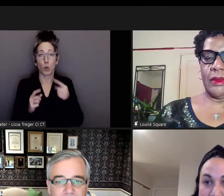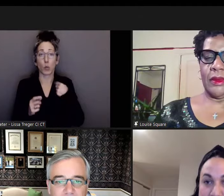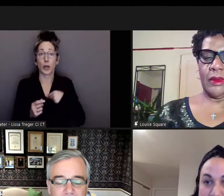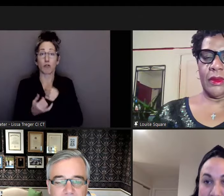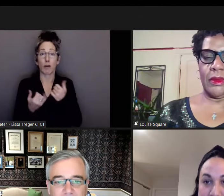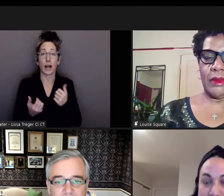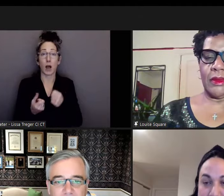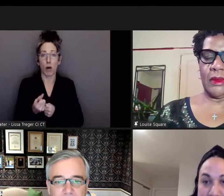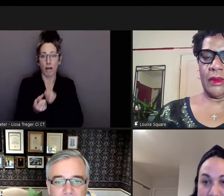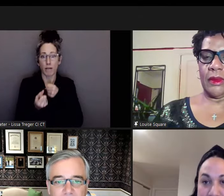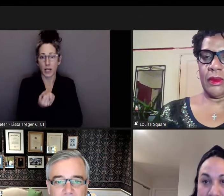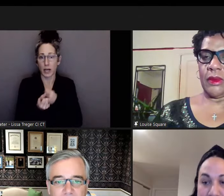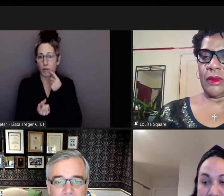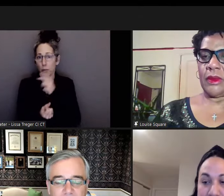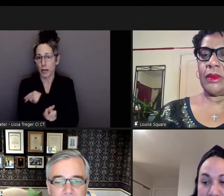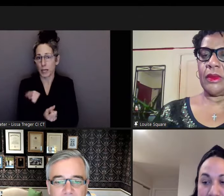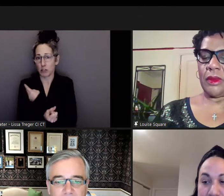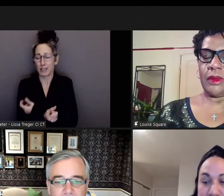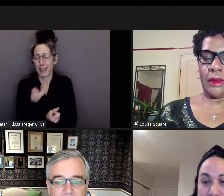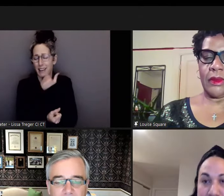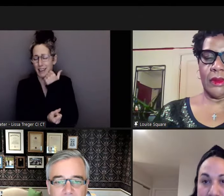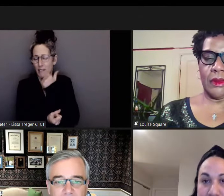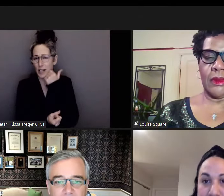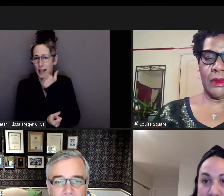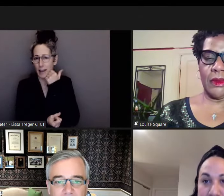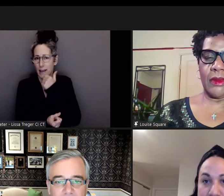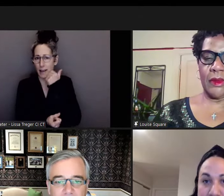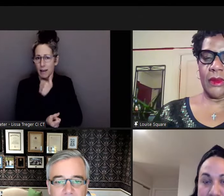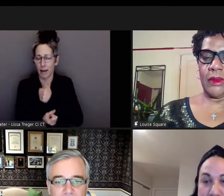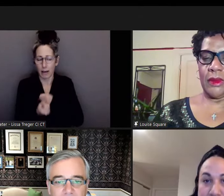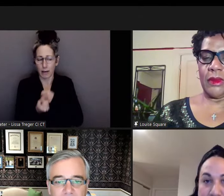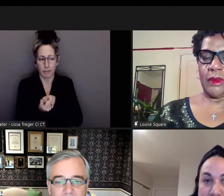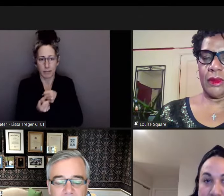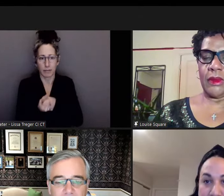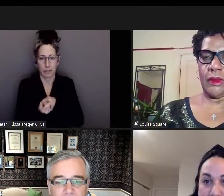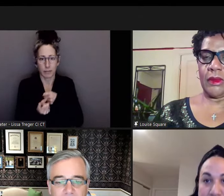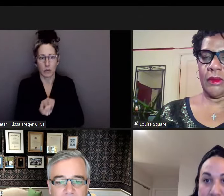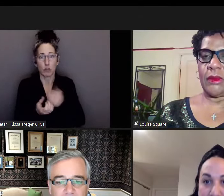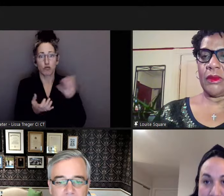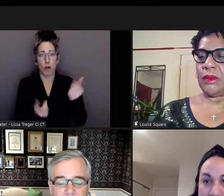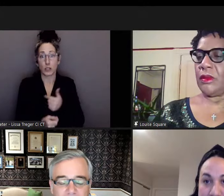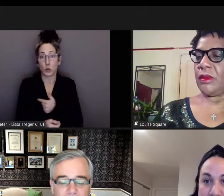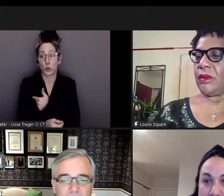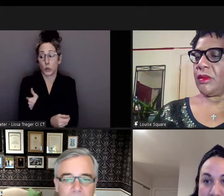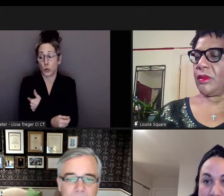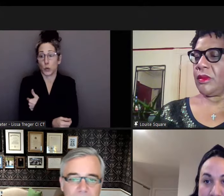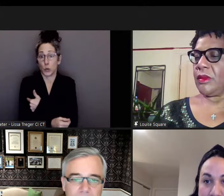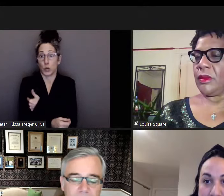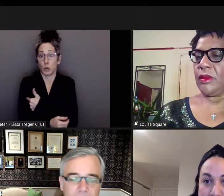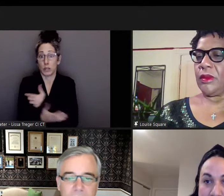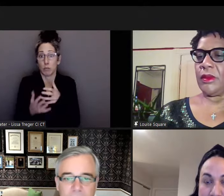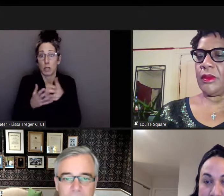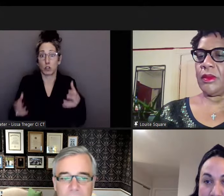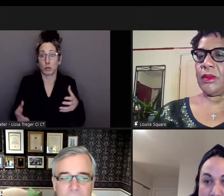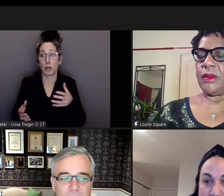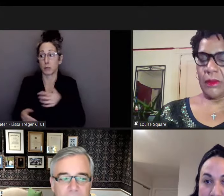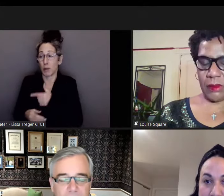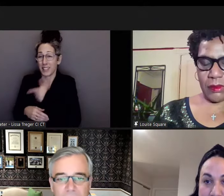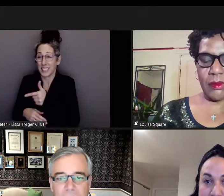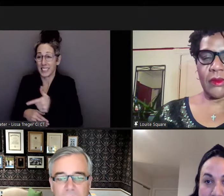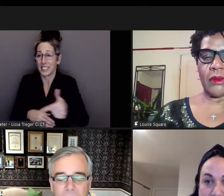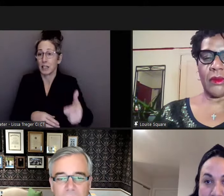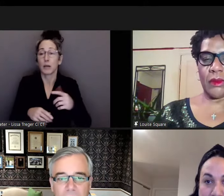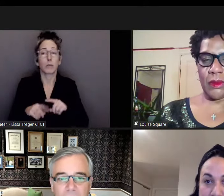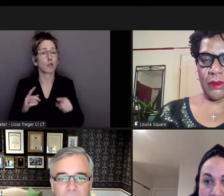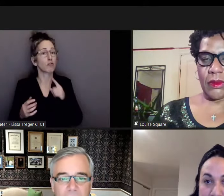for our patients in our communities every day. And we are trying to get these vaccines out as quickly as we can. So I can't give you an exact date